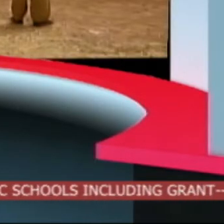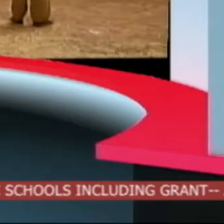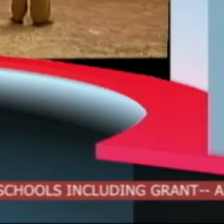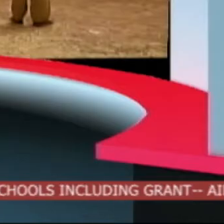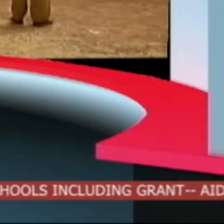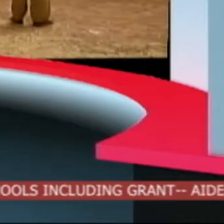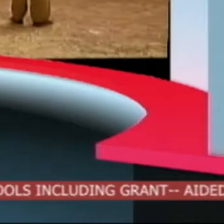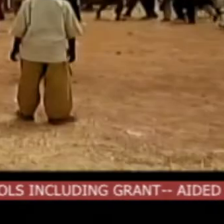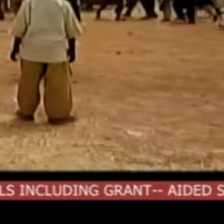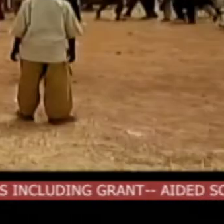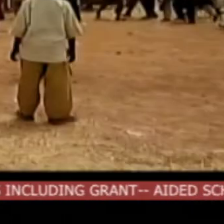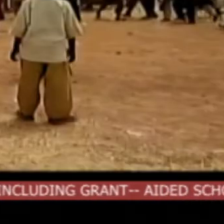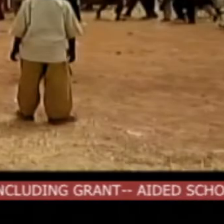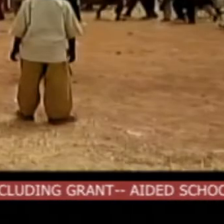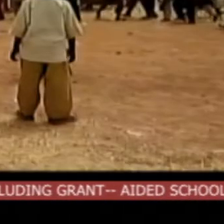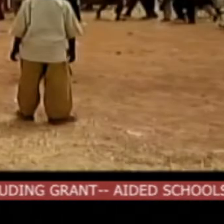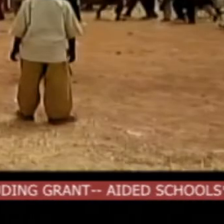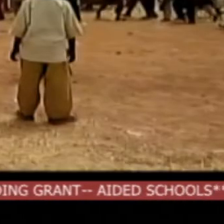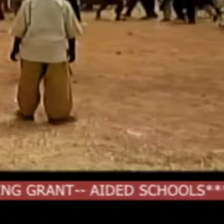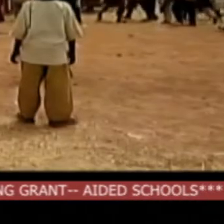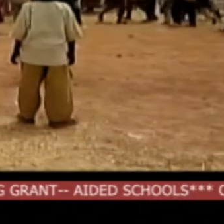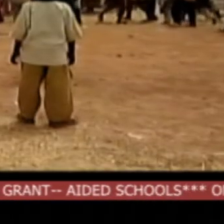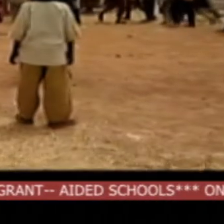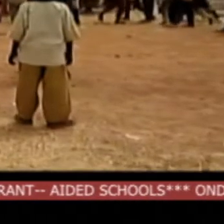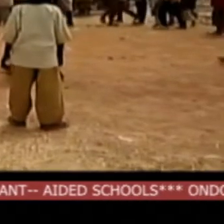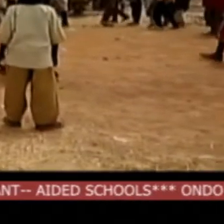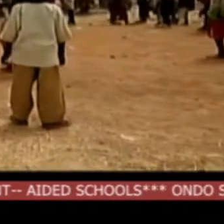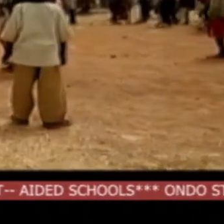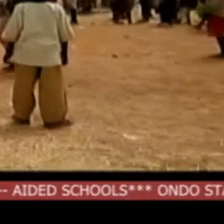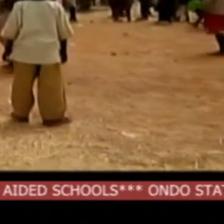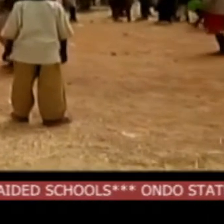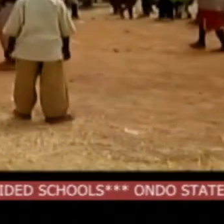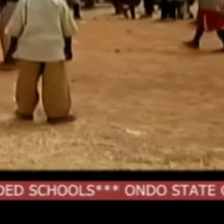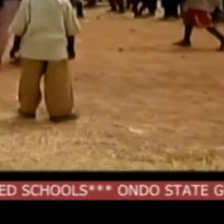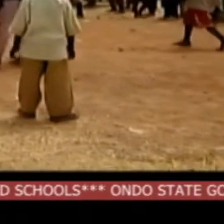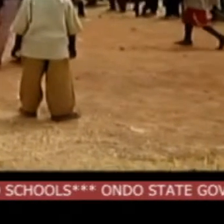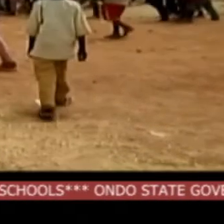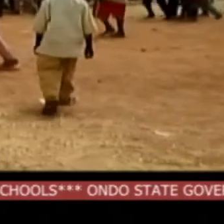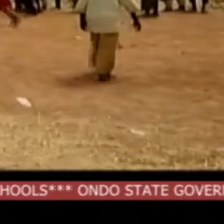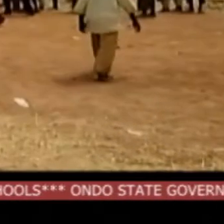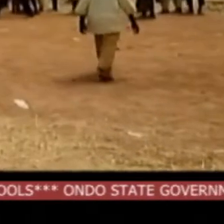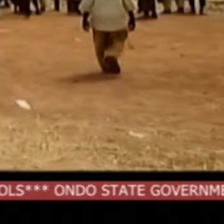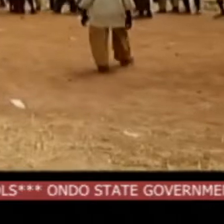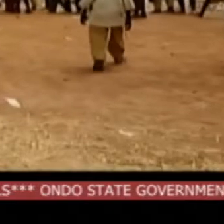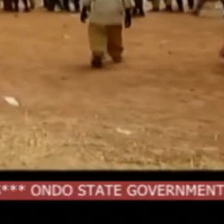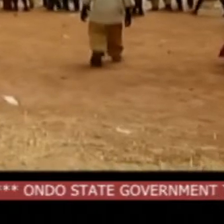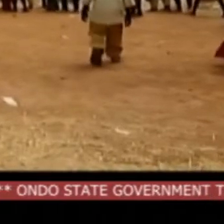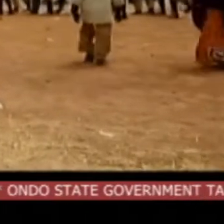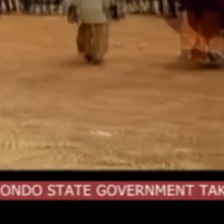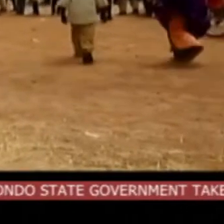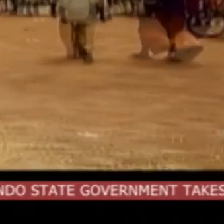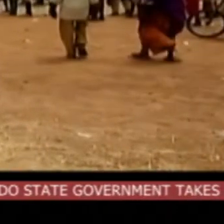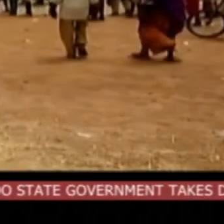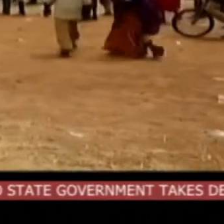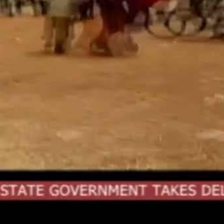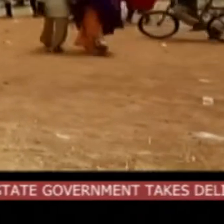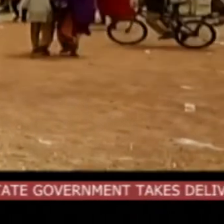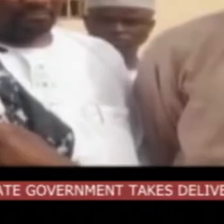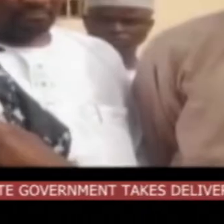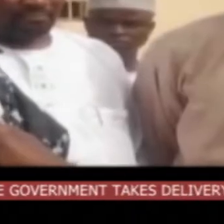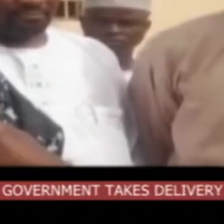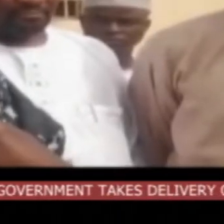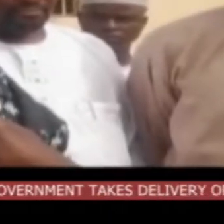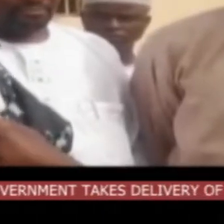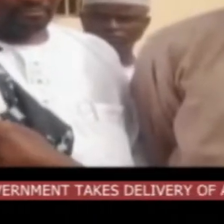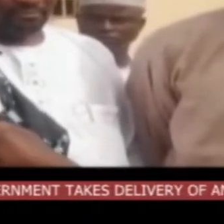students. Meanwhile, operatives of Operation Hardarindaji are currently in pursuit of the abducted students with a view to ensuring